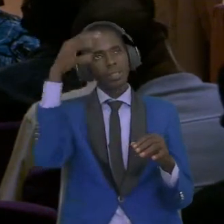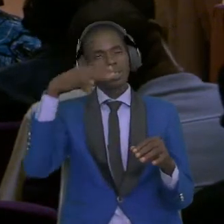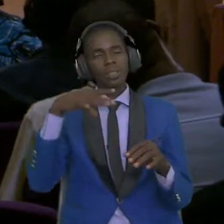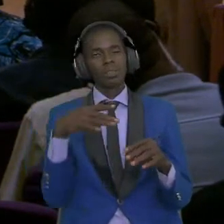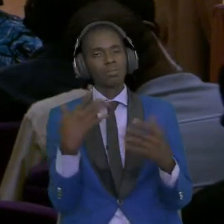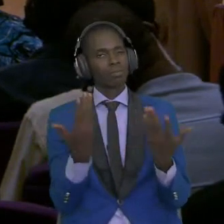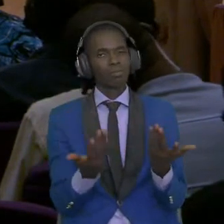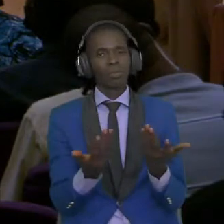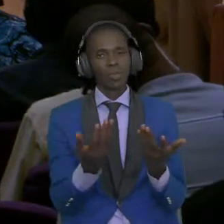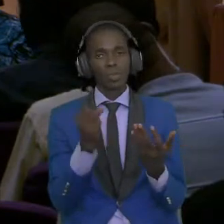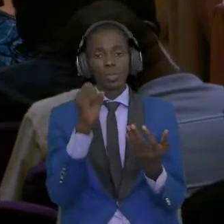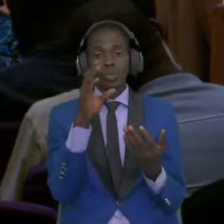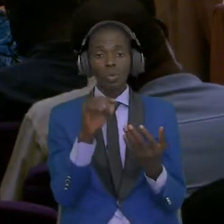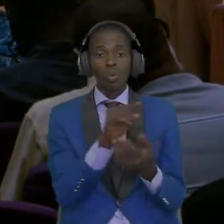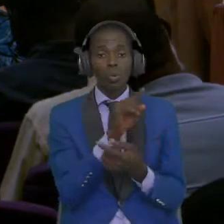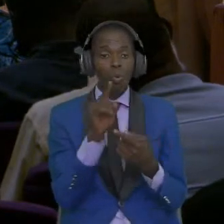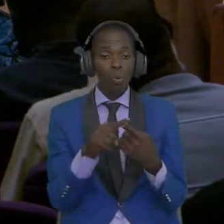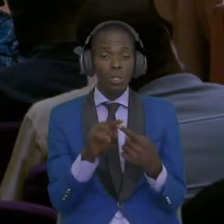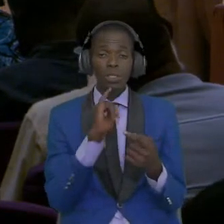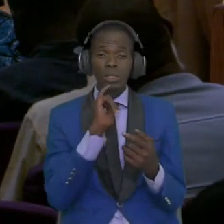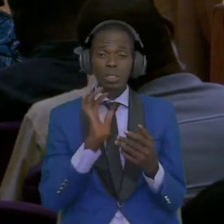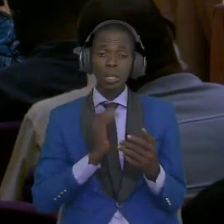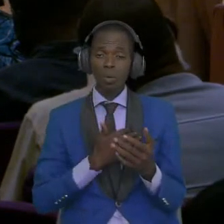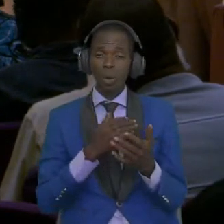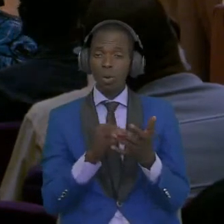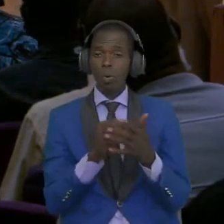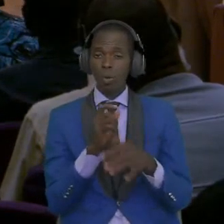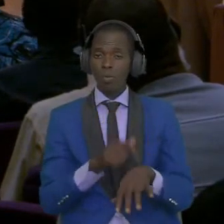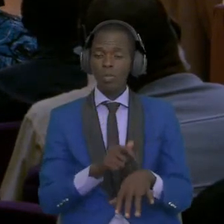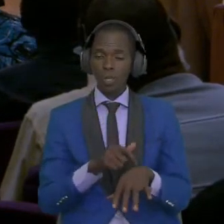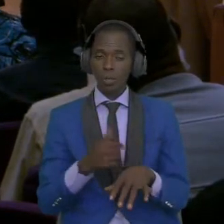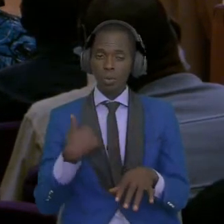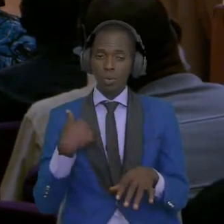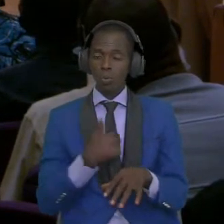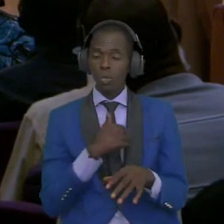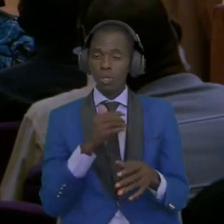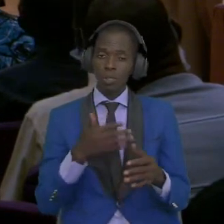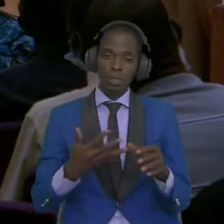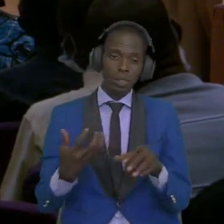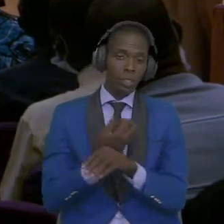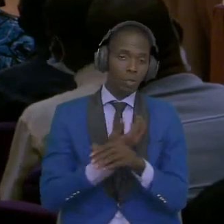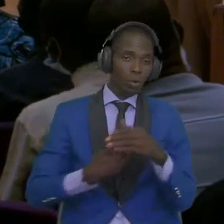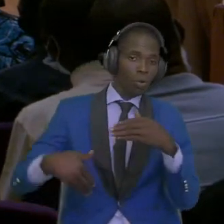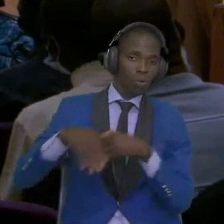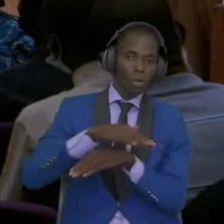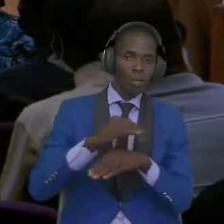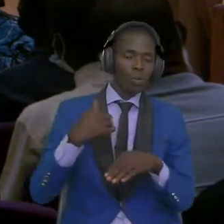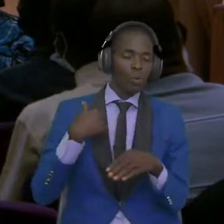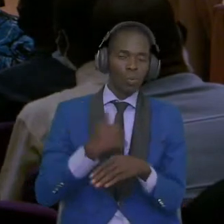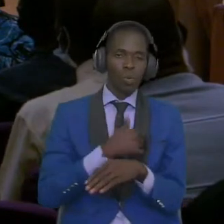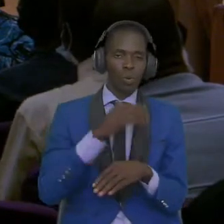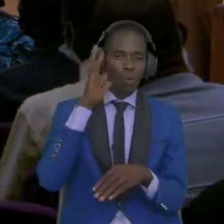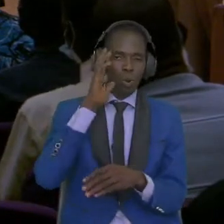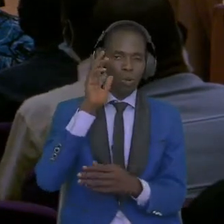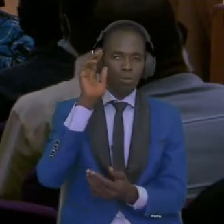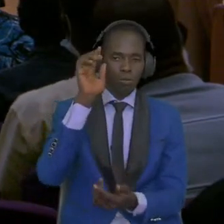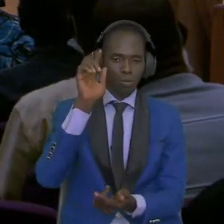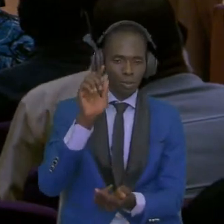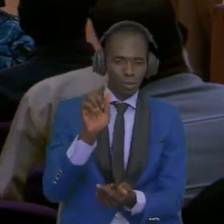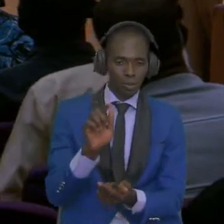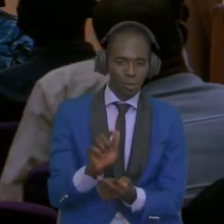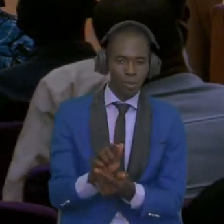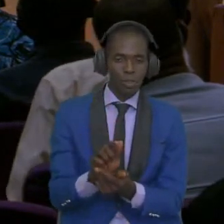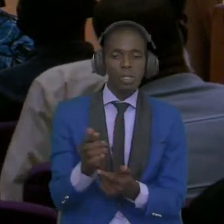Superintendent. So when it comes to our turn and we take over, we'll tone down. You know what they're saying? They're saying